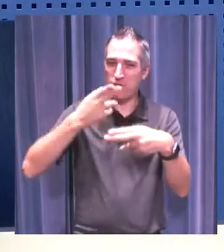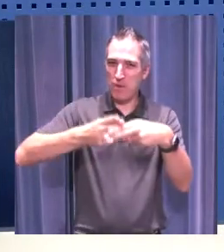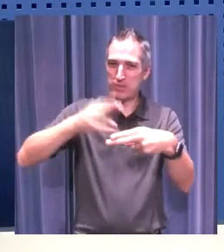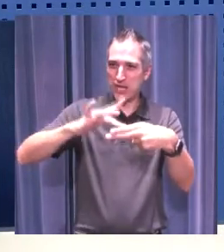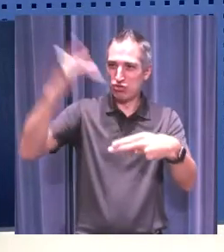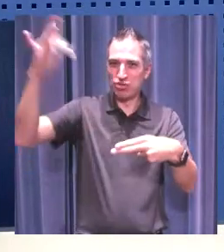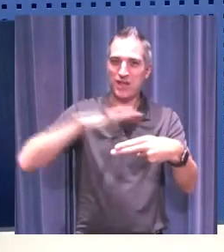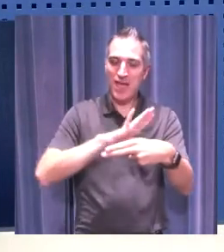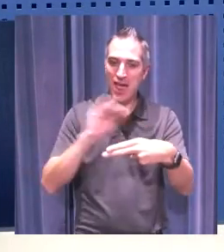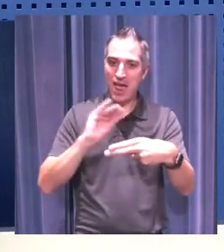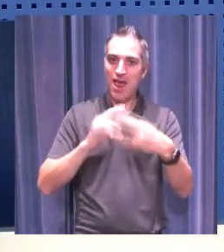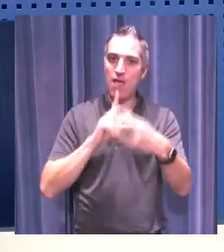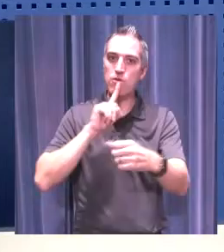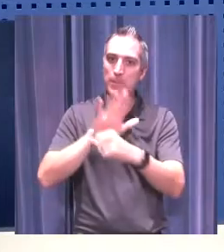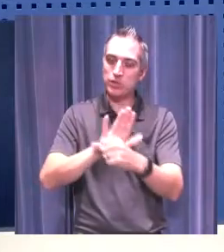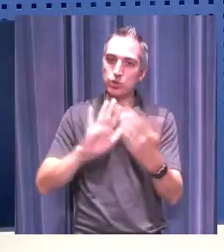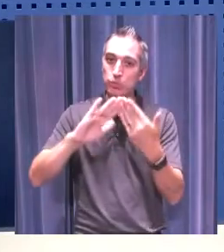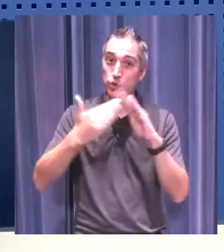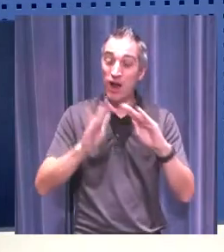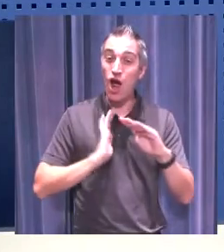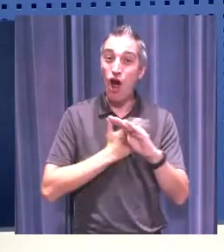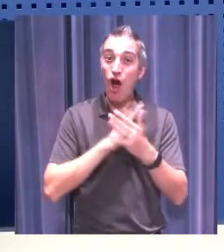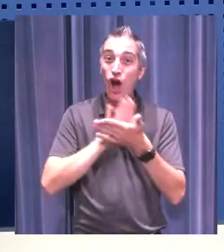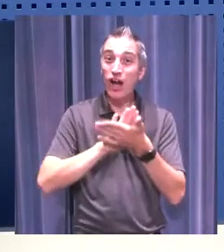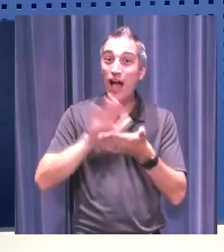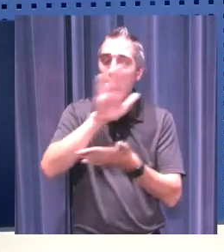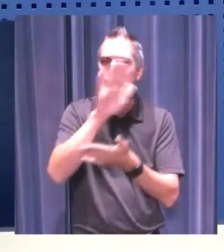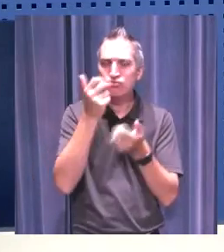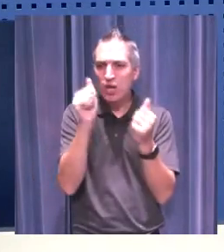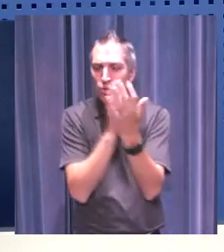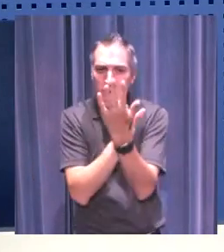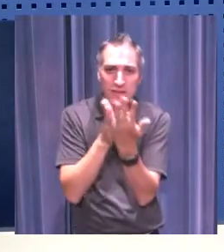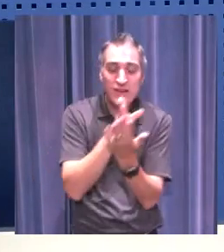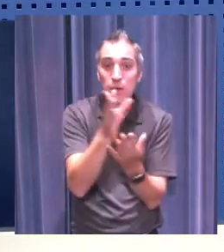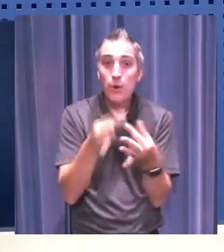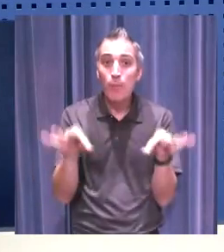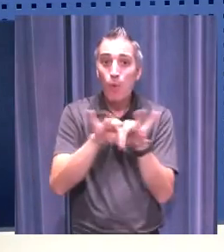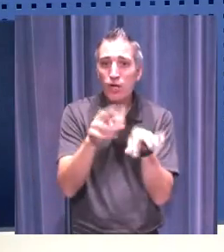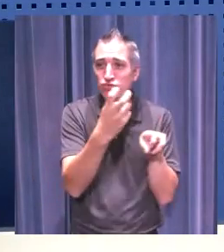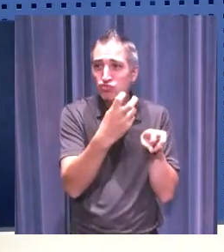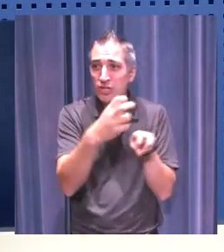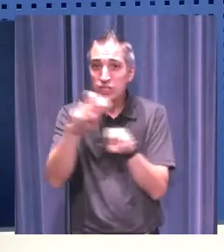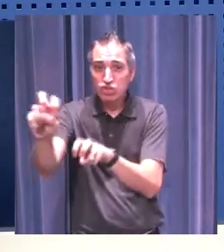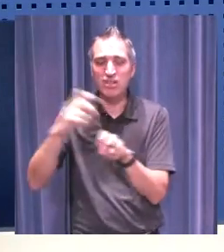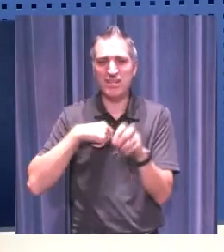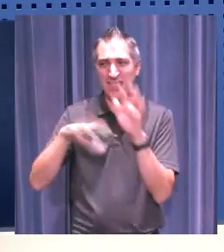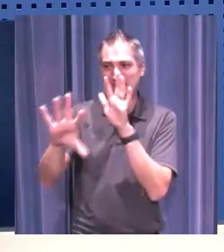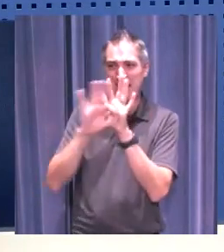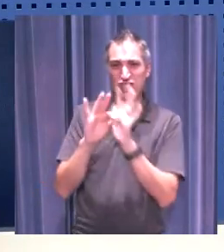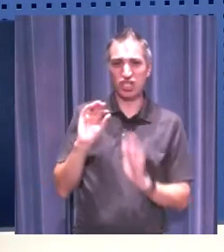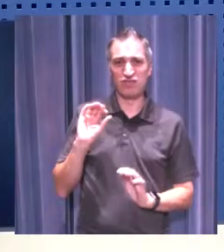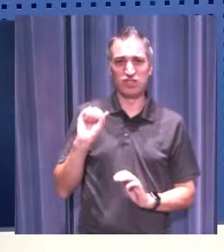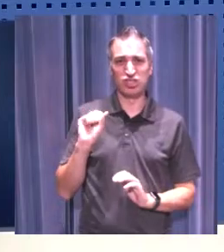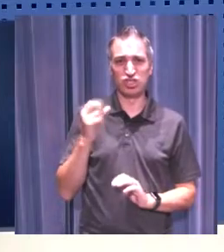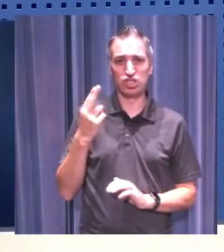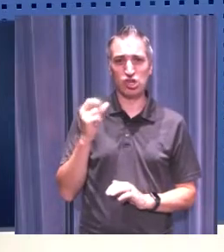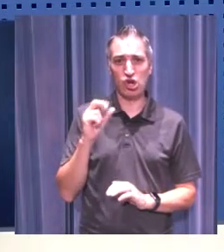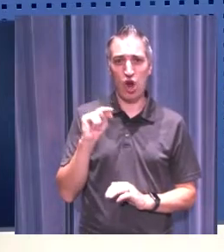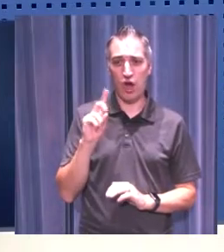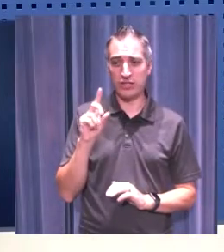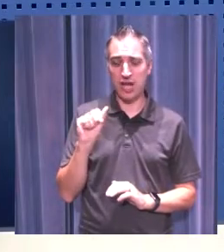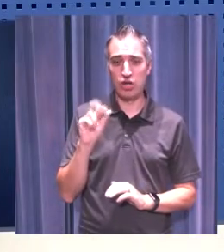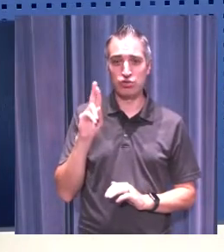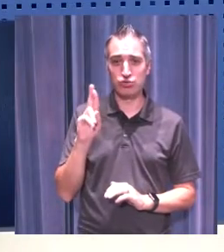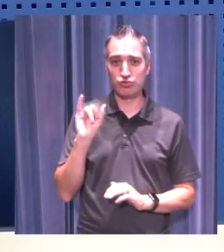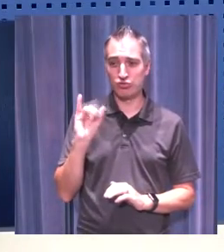commitment to our community. As our college navigates the important transition, not only is the selection of Shonda Richardson Snell concerning, it is seen